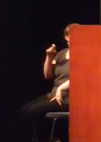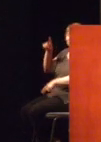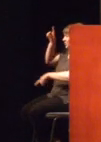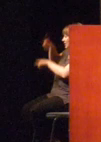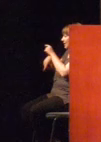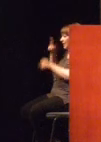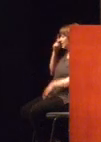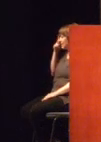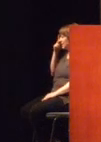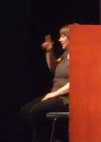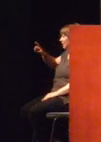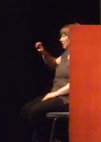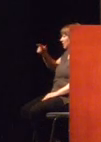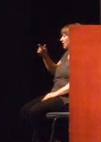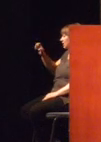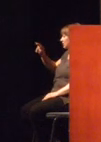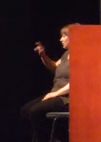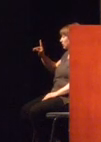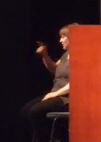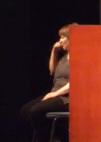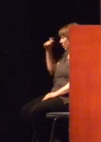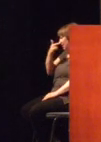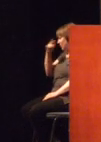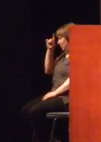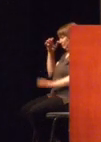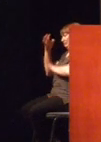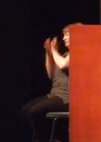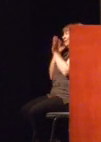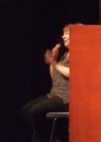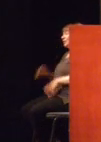Just imagine, this is the 18-19 school year over here.